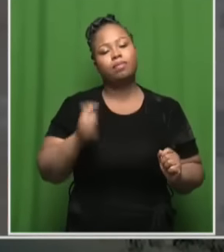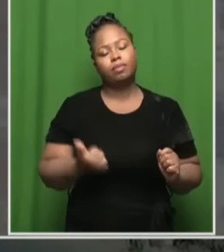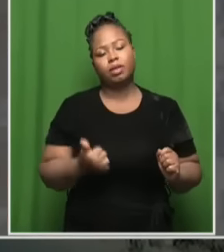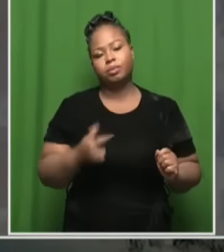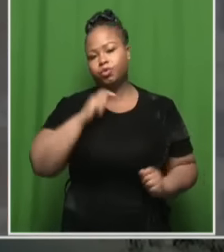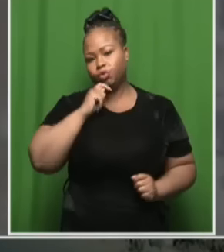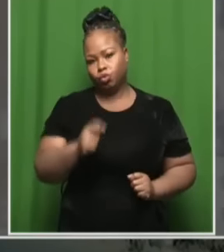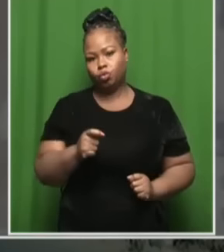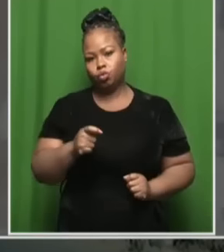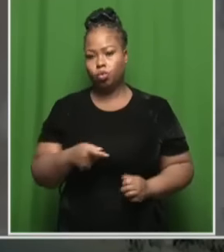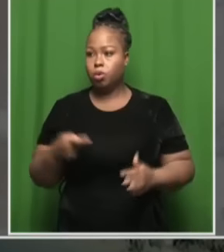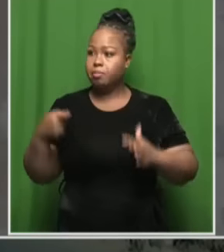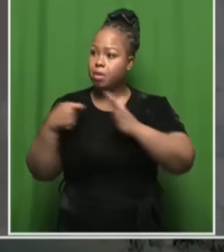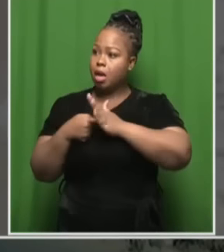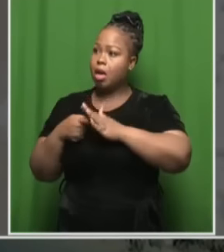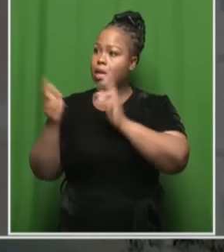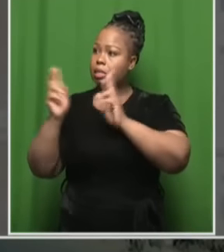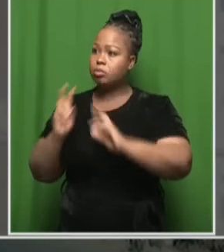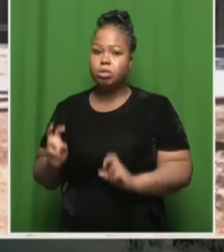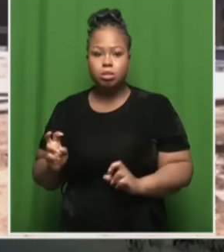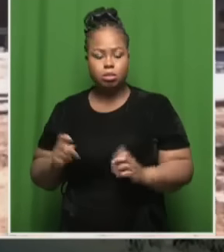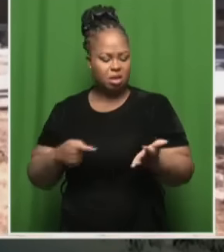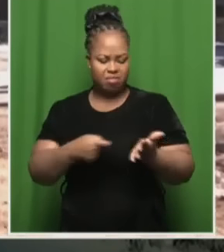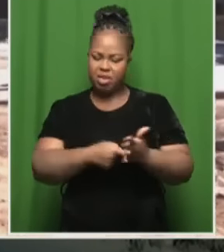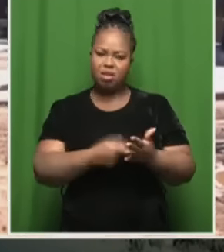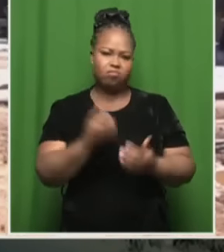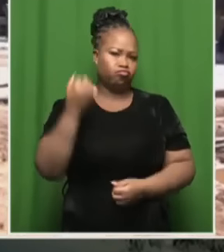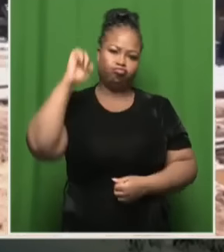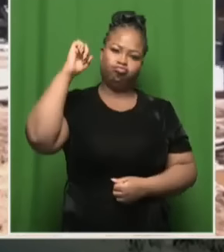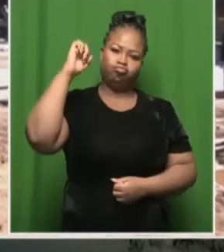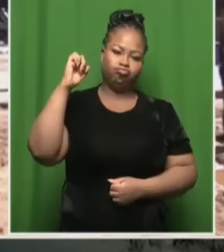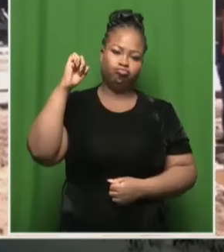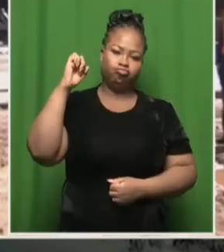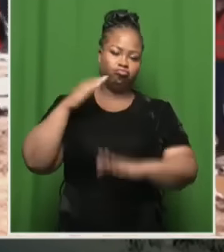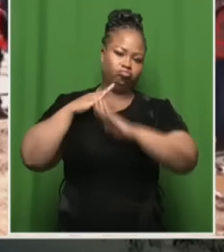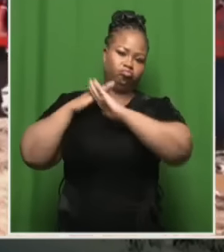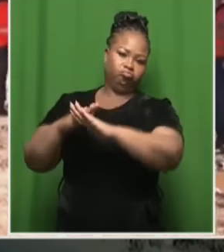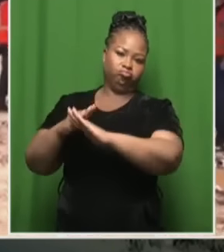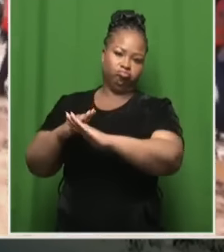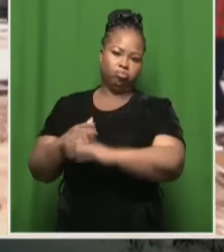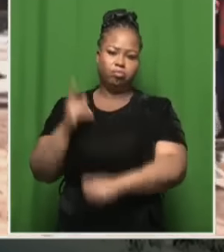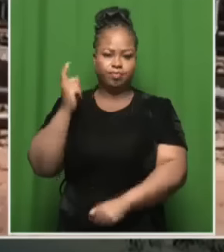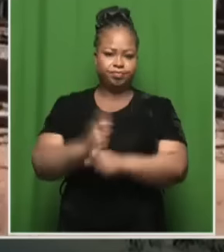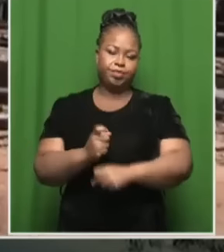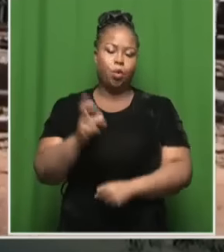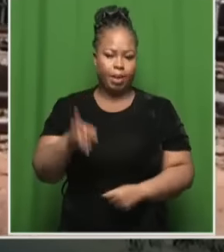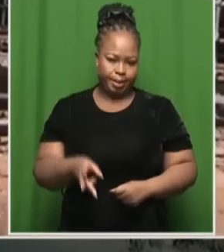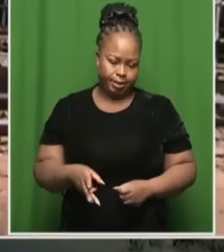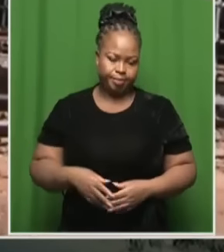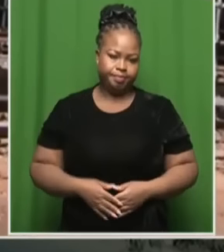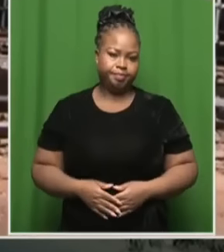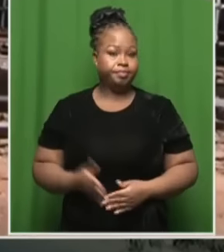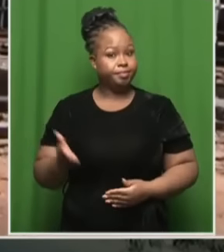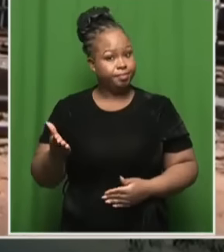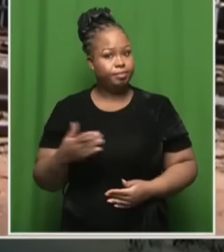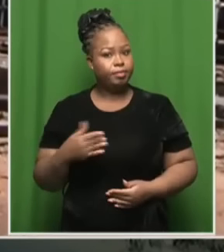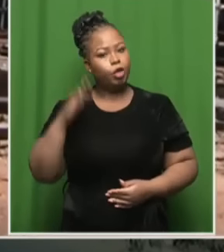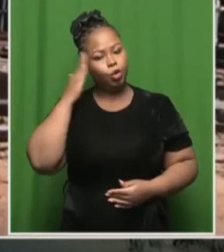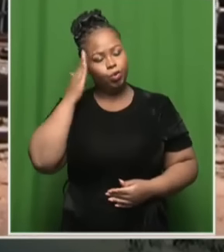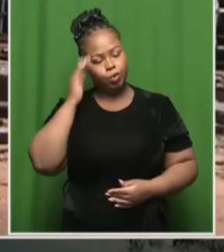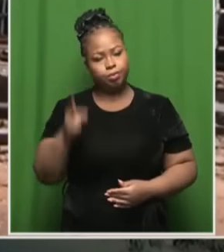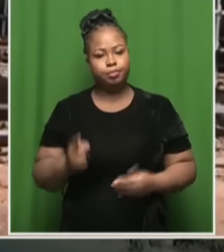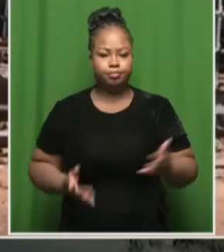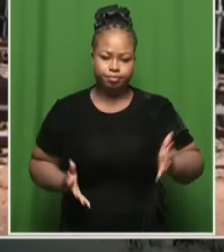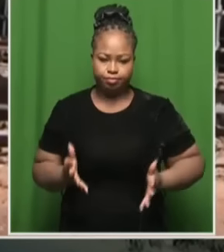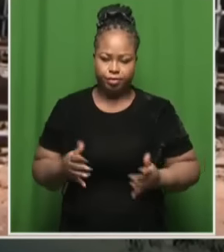surely recharge or buy electricity, and the meter will reject the credit tokens. So that's where the customer needs to go to